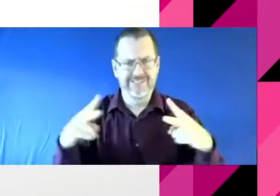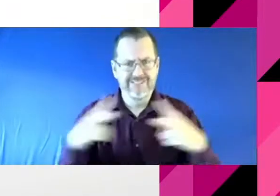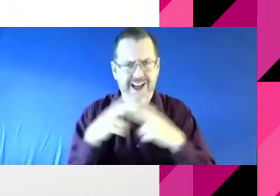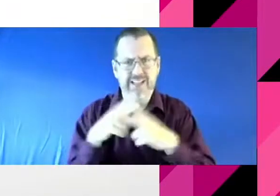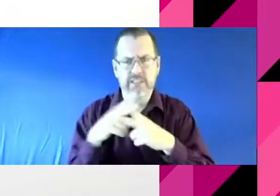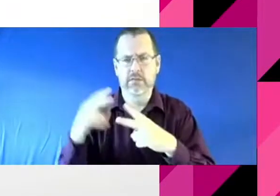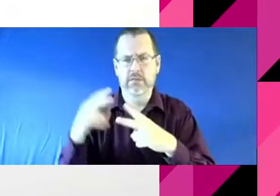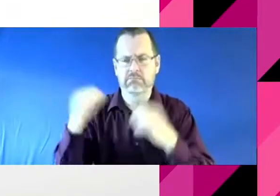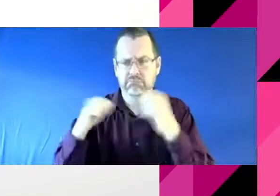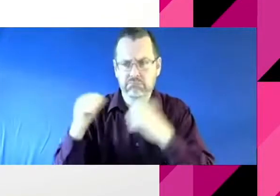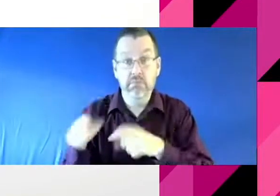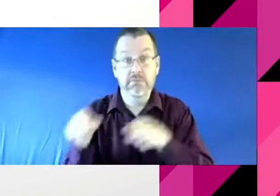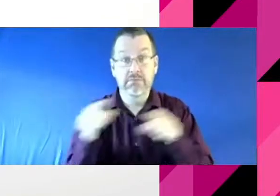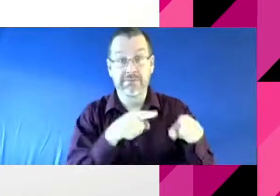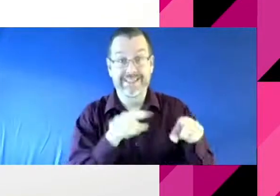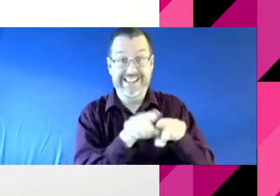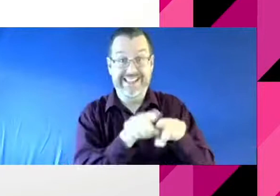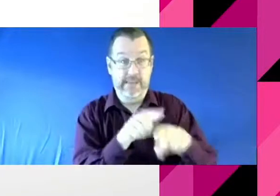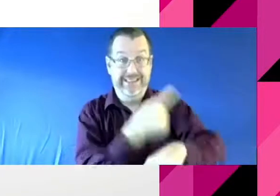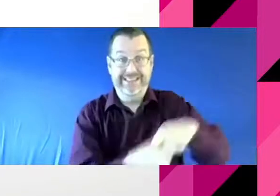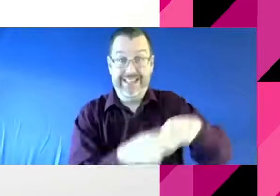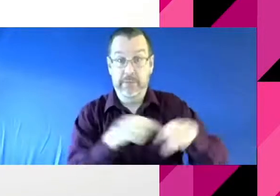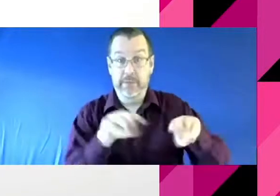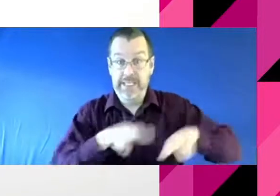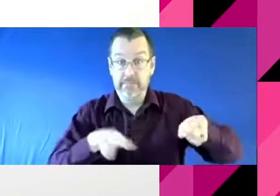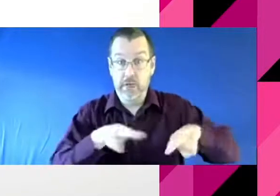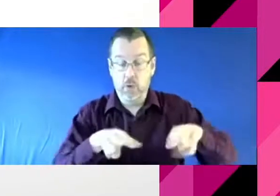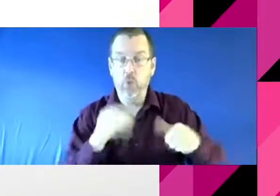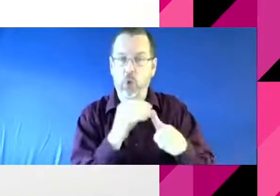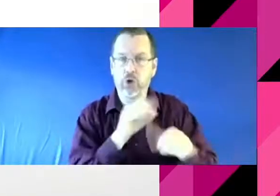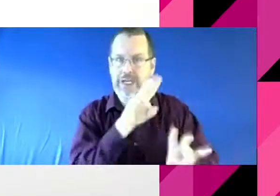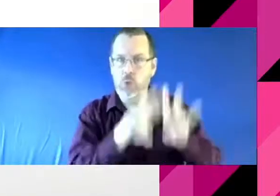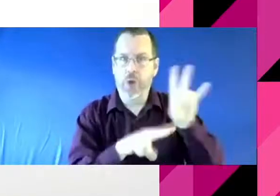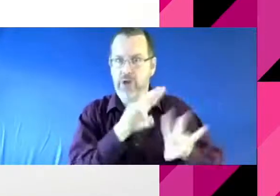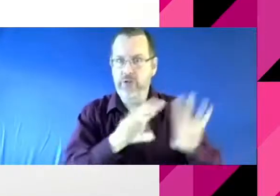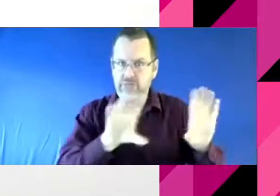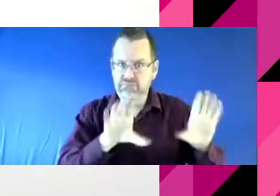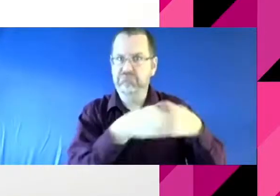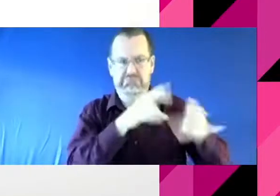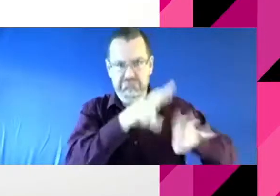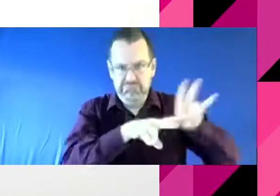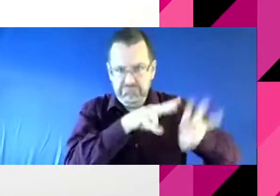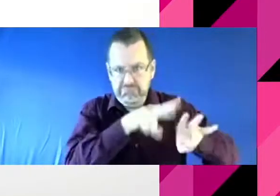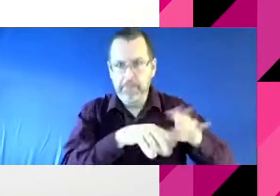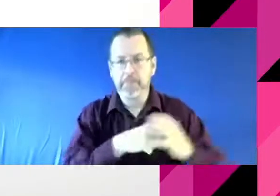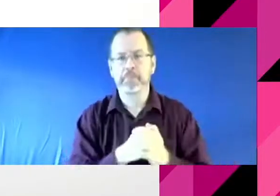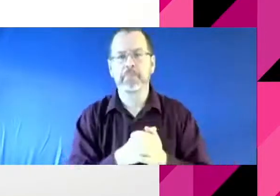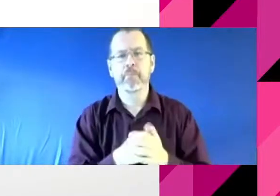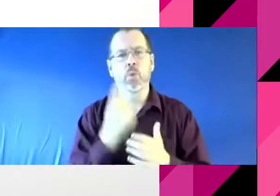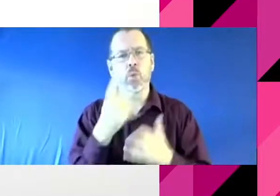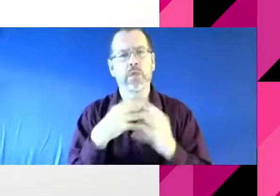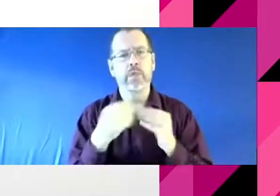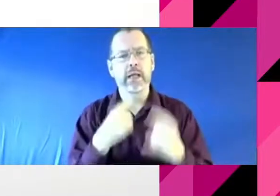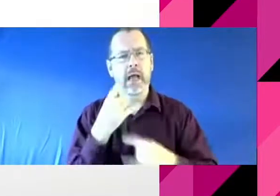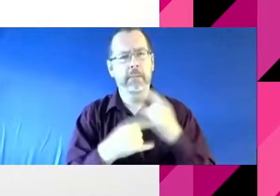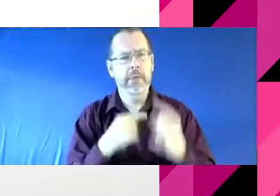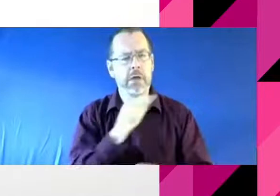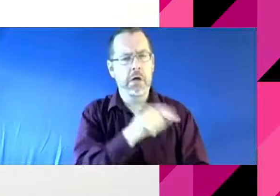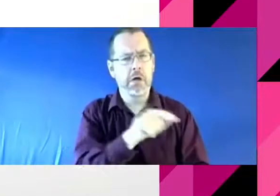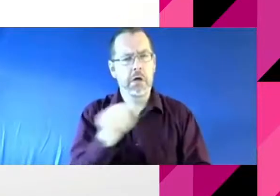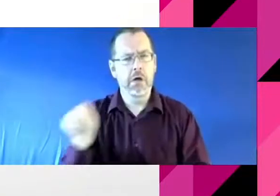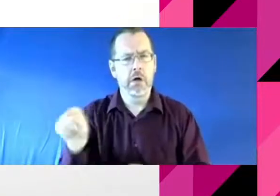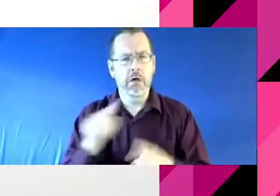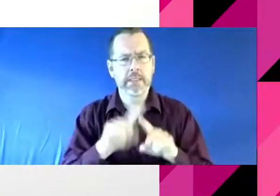disability, both of which are ongoing. A common theme across these inquiries has been the systemic failure of